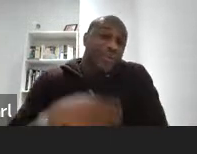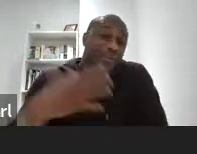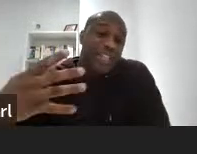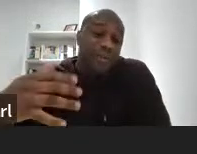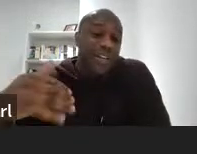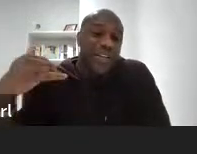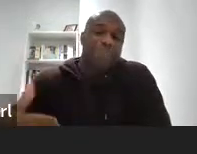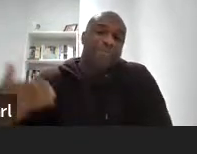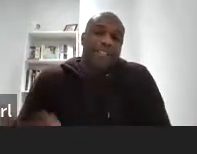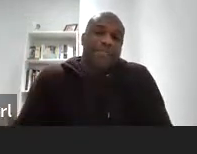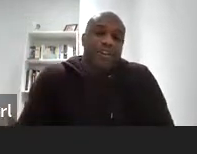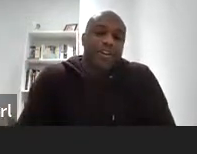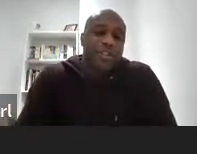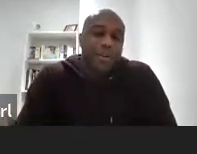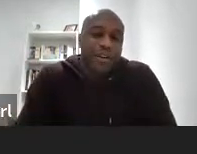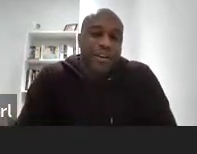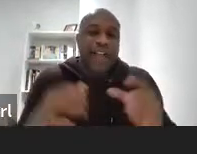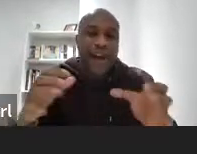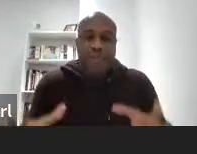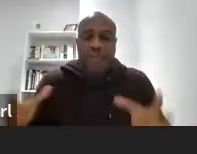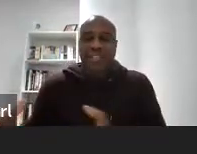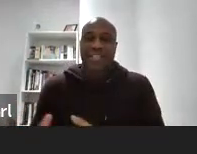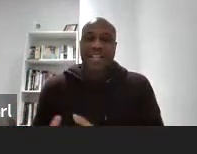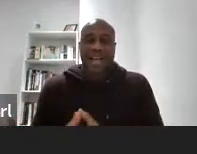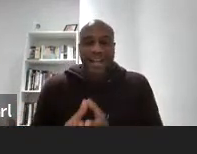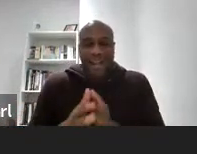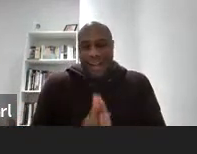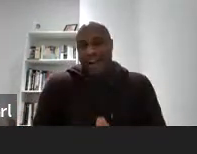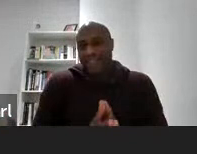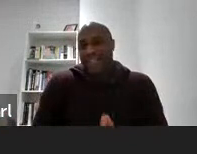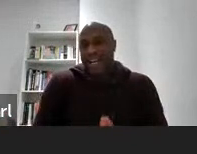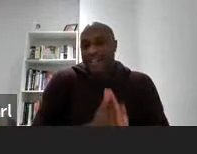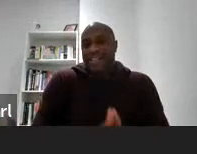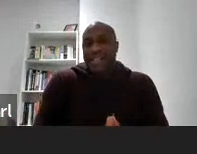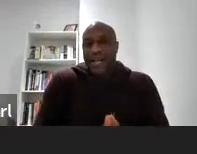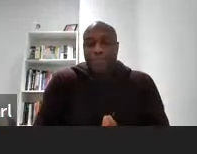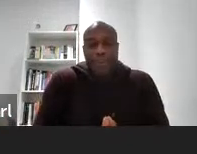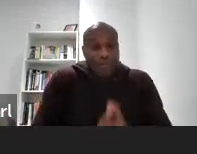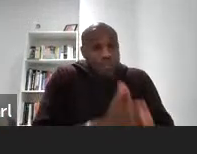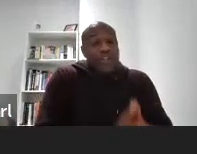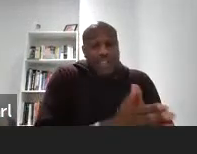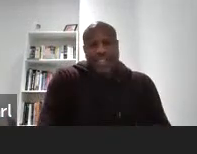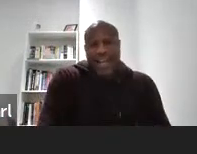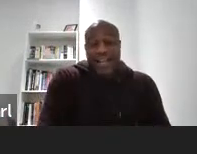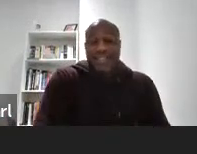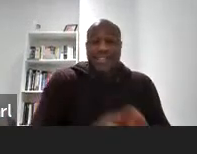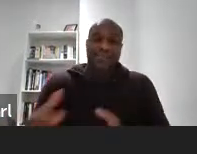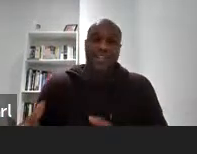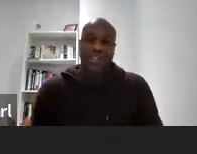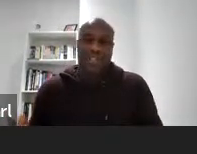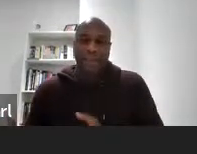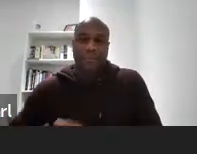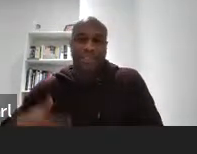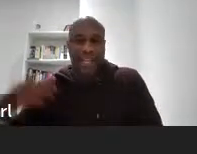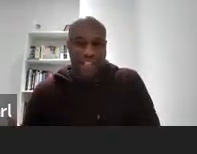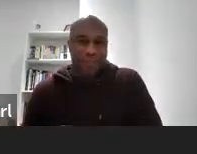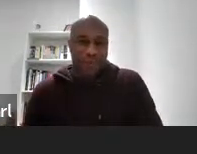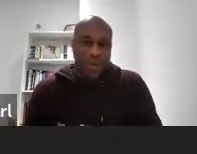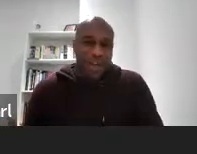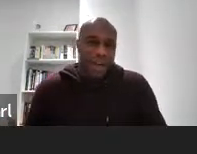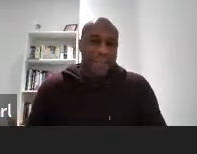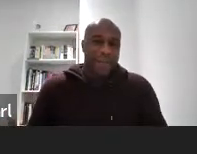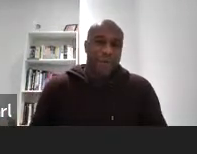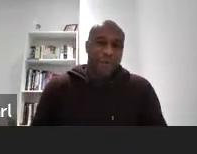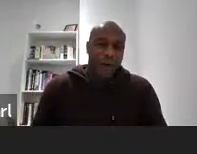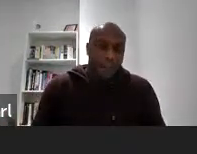graduates, and also a number of different entrepreneurs, help them understand how to take an idea from just that to something which is a bit more